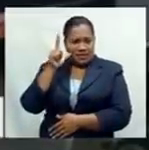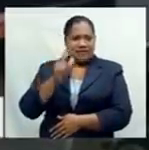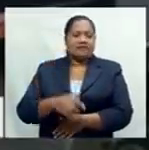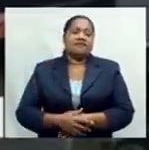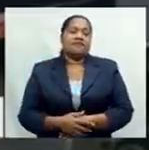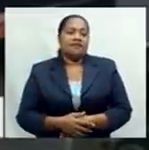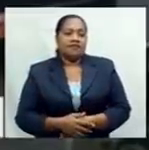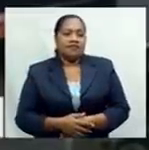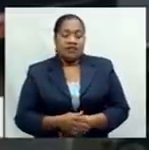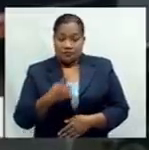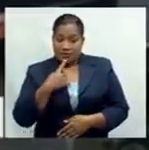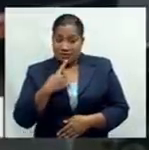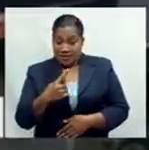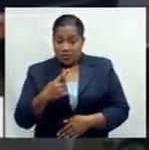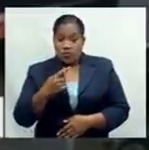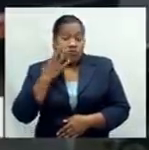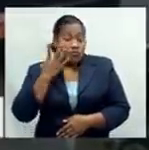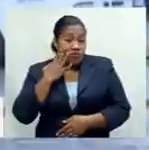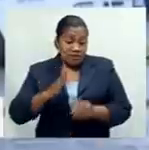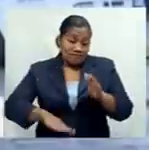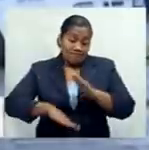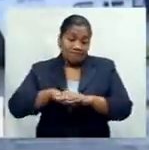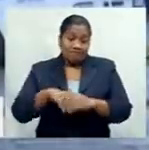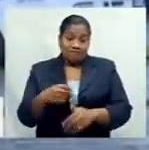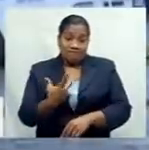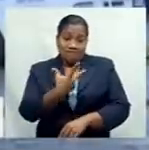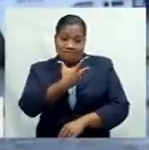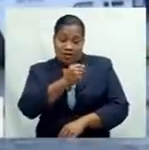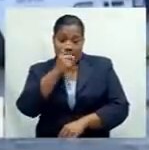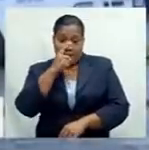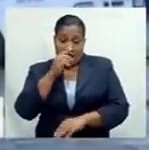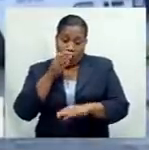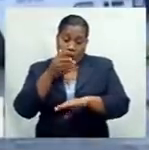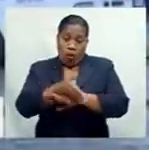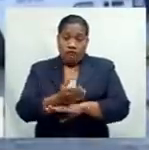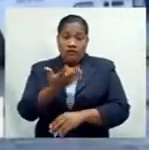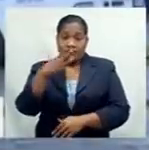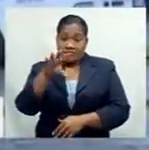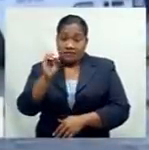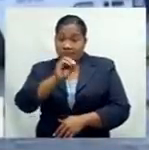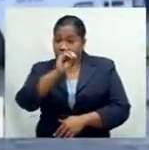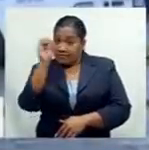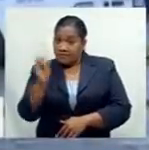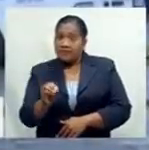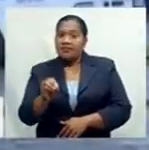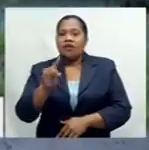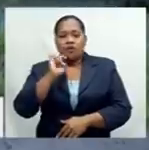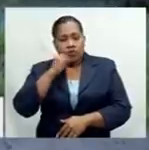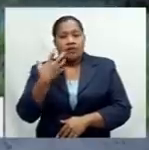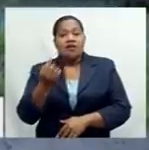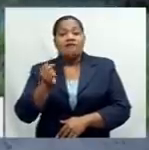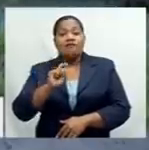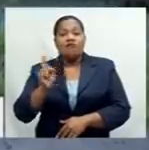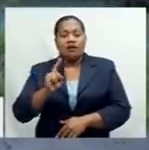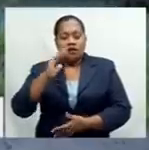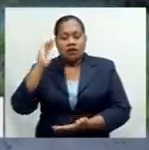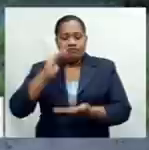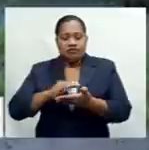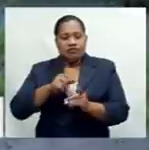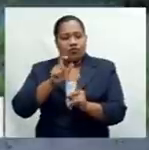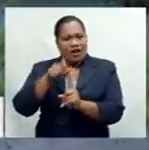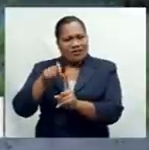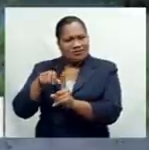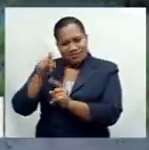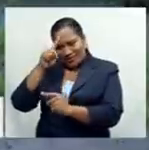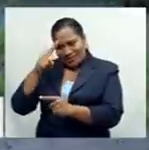stated that once the number of fully vaccinated people goes over 50%, there will be a significant drop in cases. The ministry